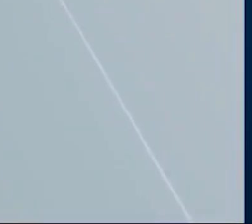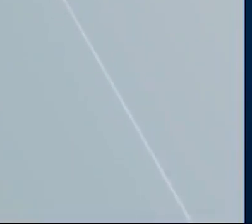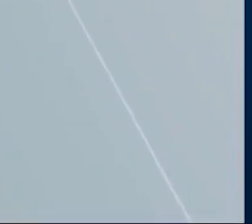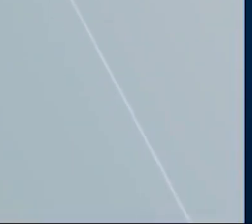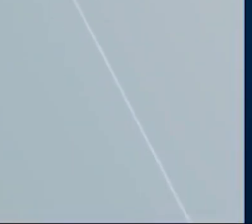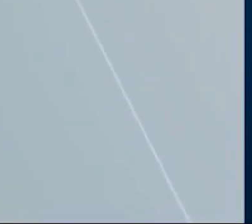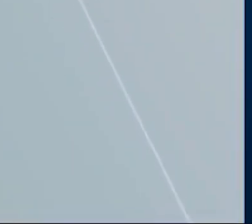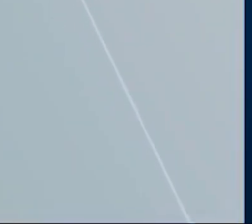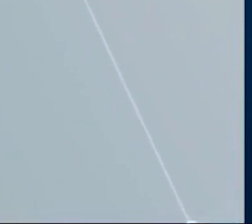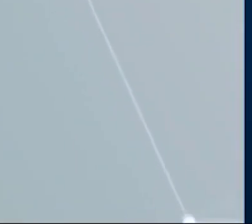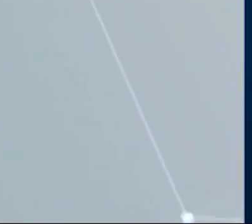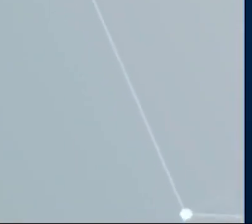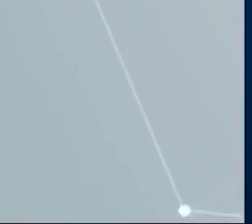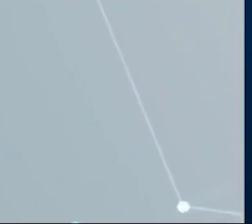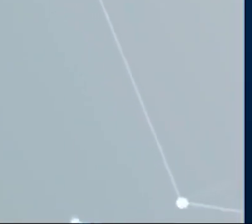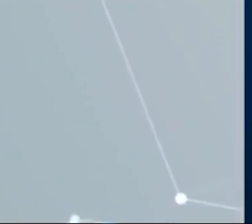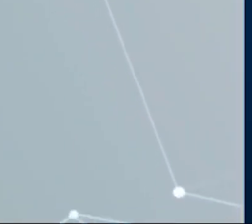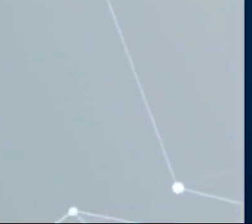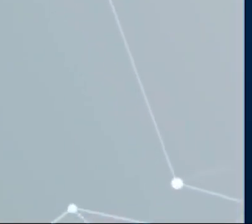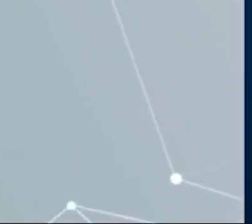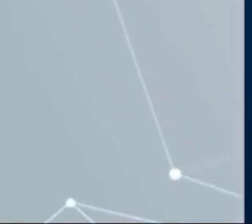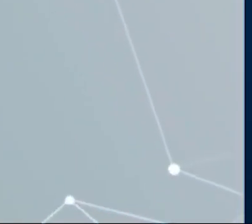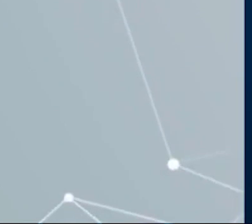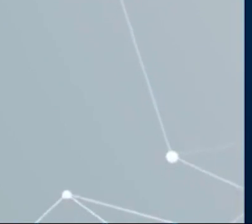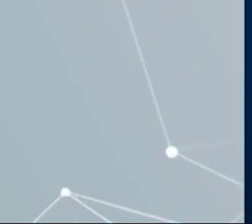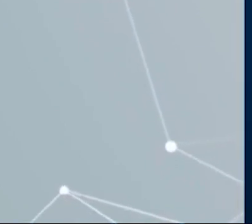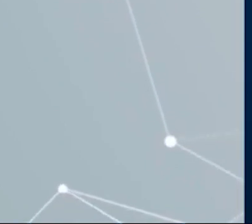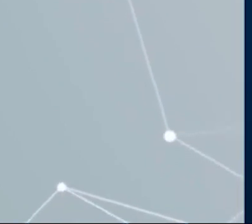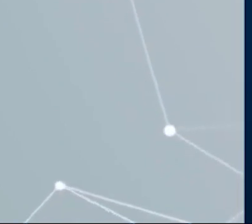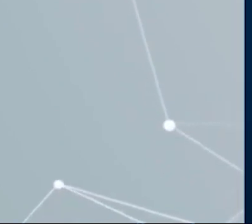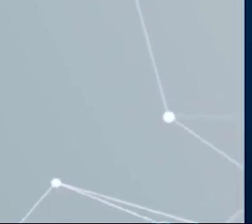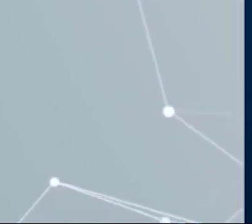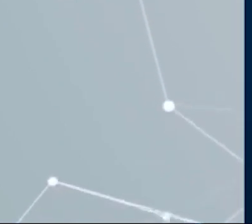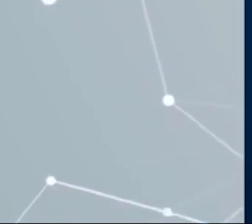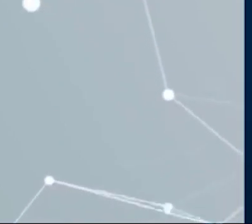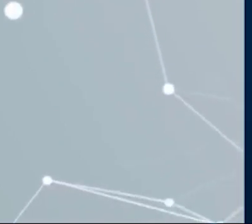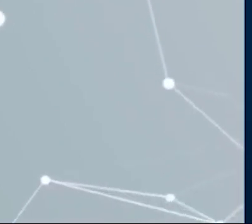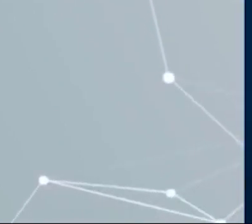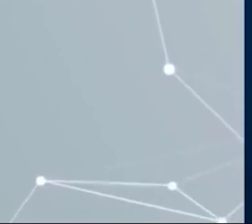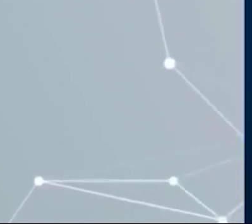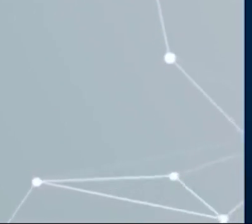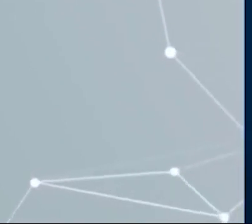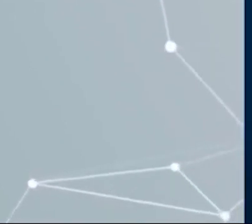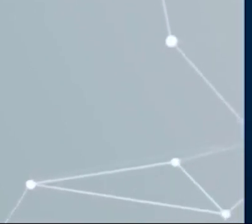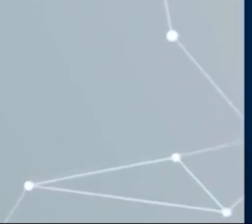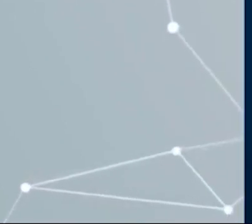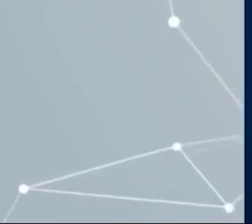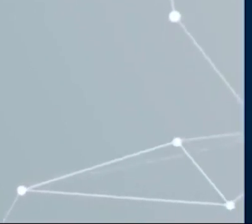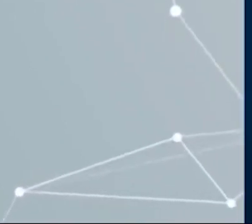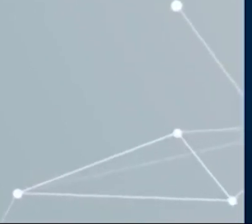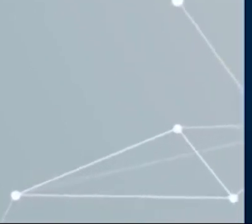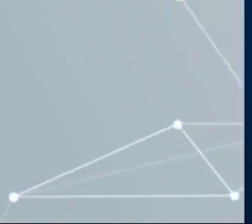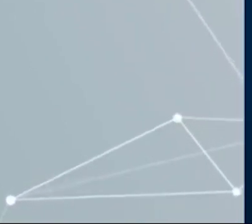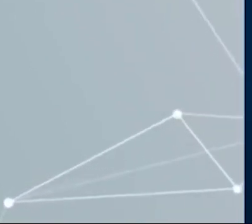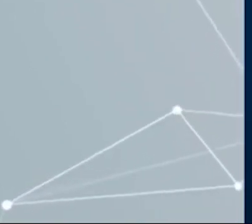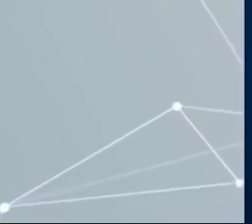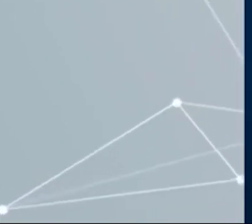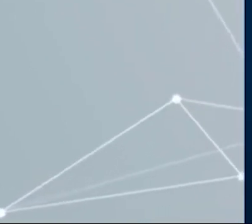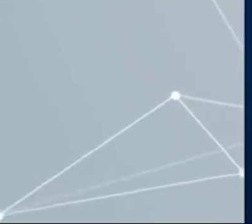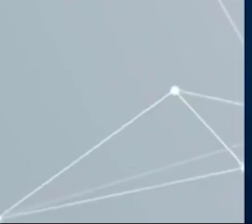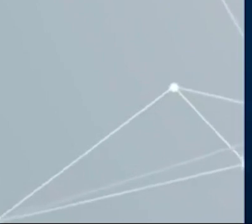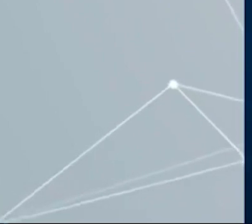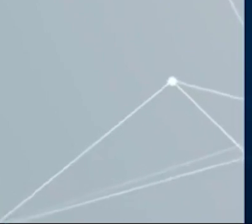these ICU units, and unlike last winter, where you saw mostly elderly folks, now you're seeing people age 18, 20,